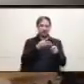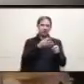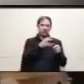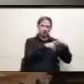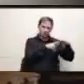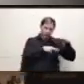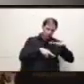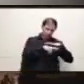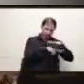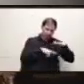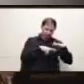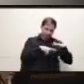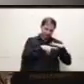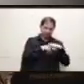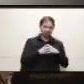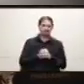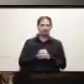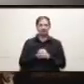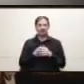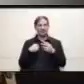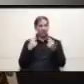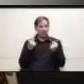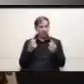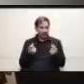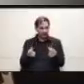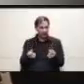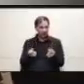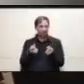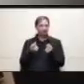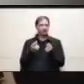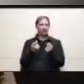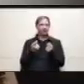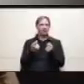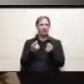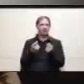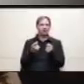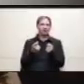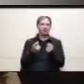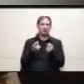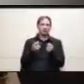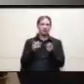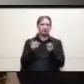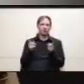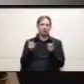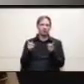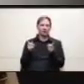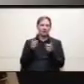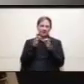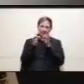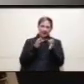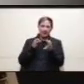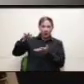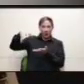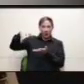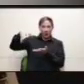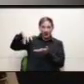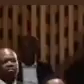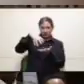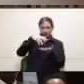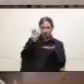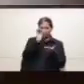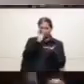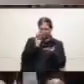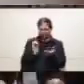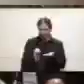Ngakamudirumulema. I will go quickly, Honorable Chair, to brief the committee on the collection rate of Zwaling local